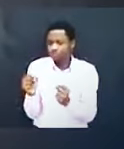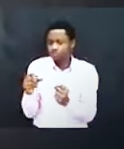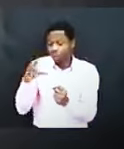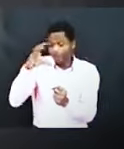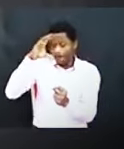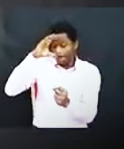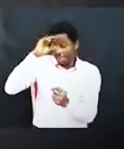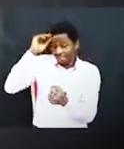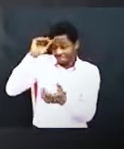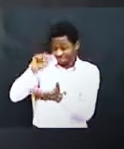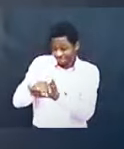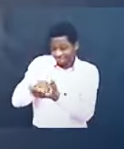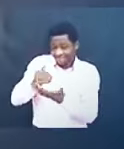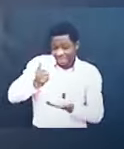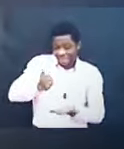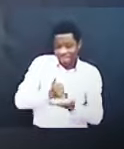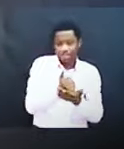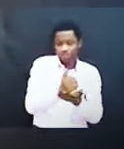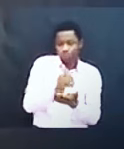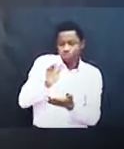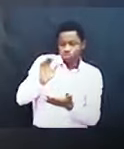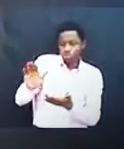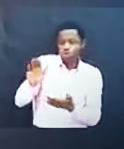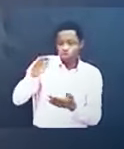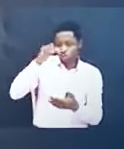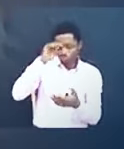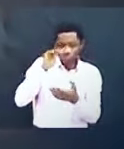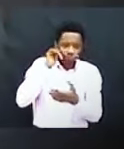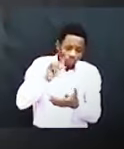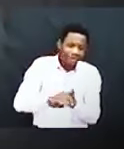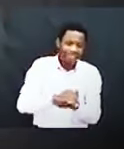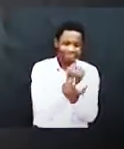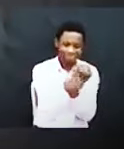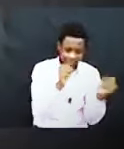So we married to go and help the spouse's salvation.